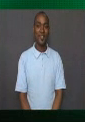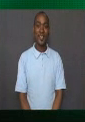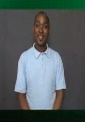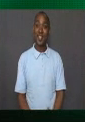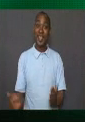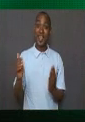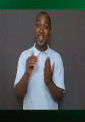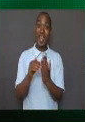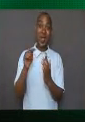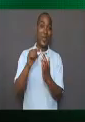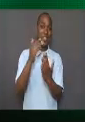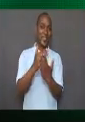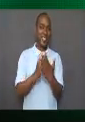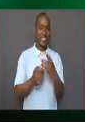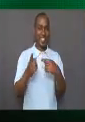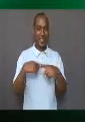Let's get back to our lesson.